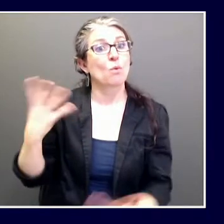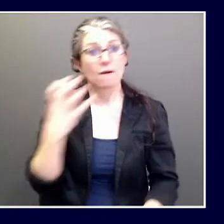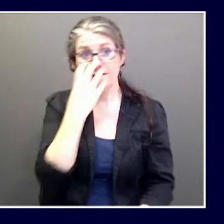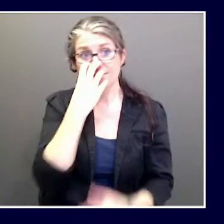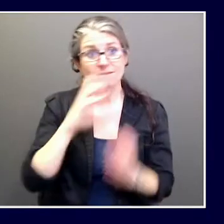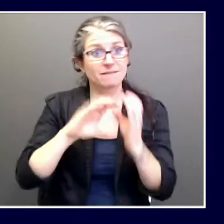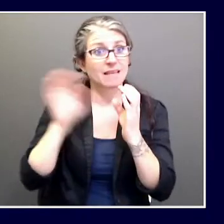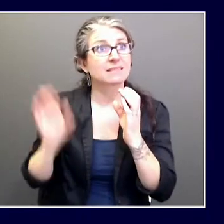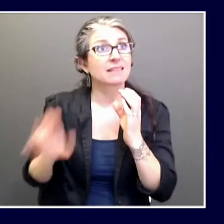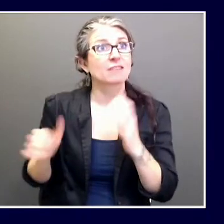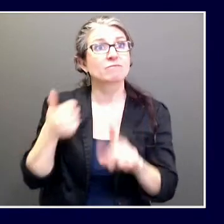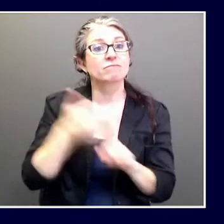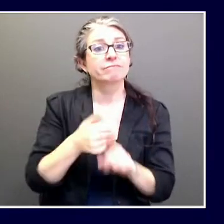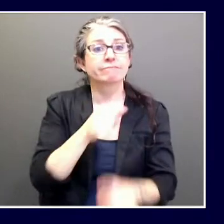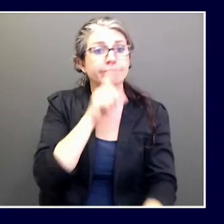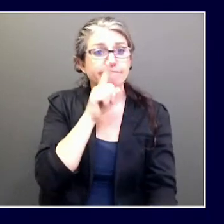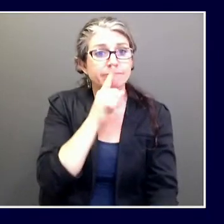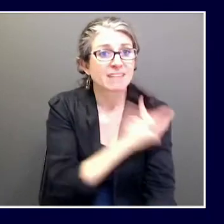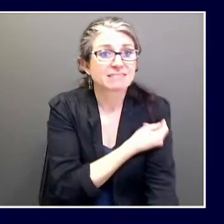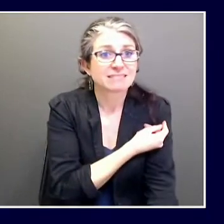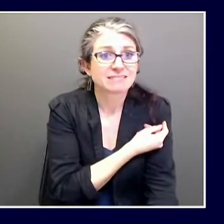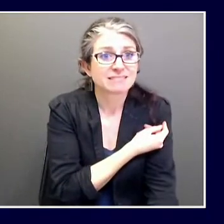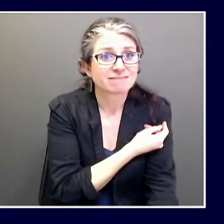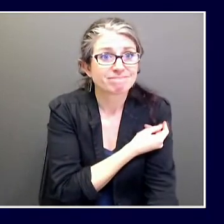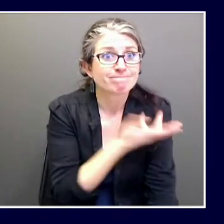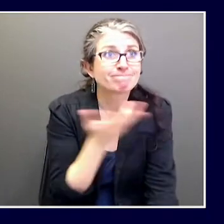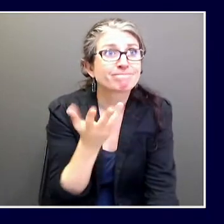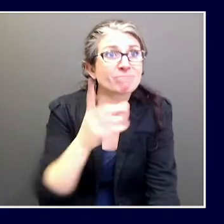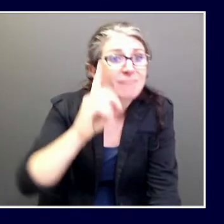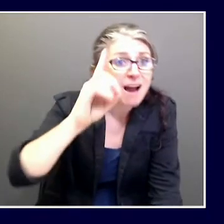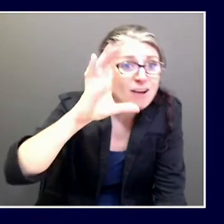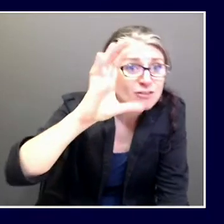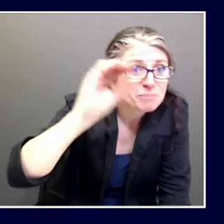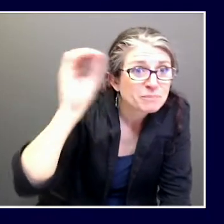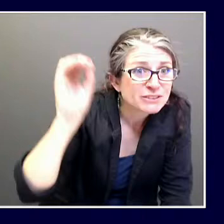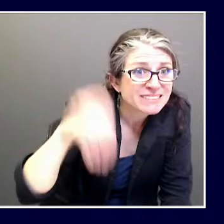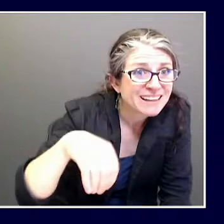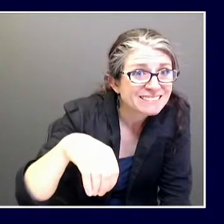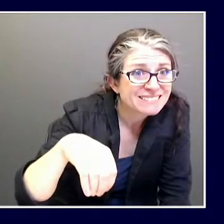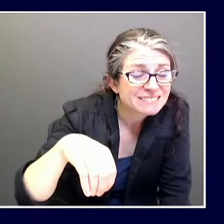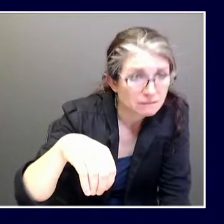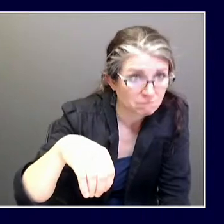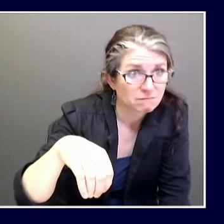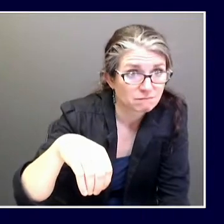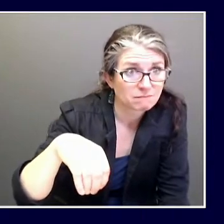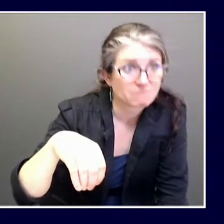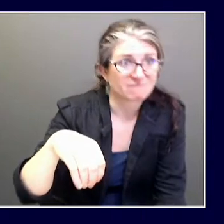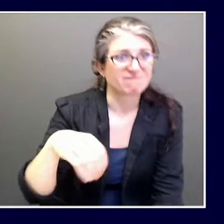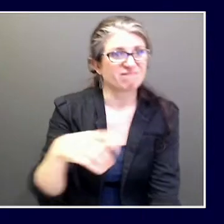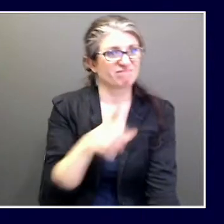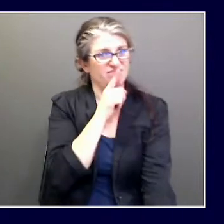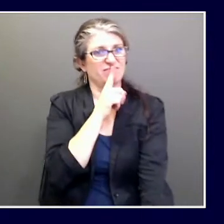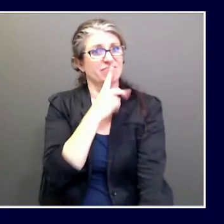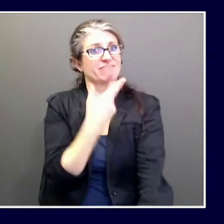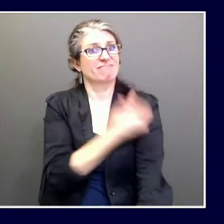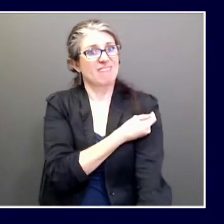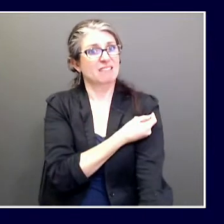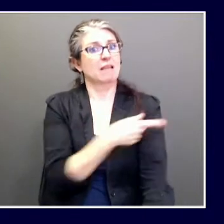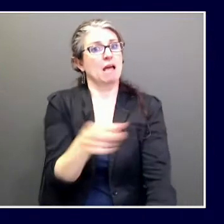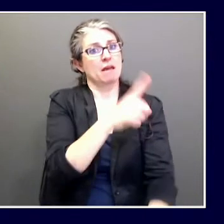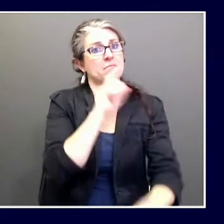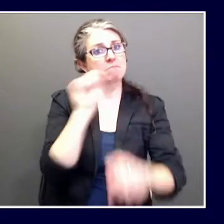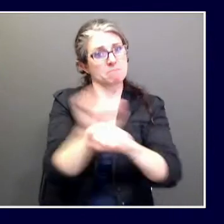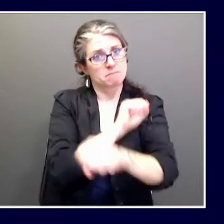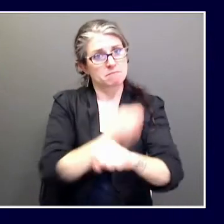unvaccinated. That's not at all times, but from time to time, it's been 100%, every single person not being